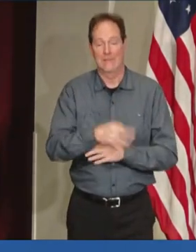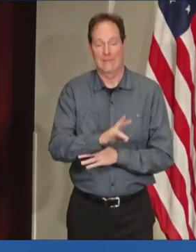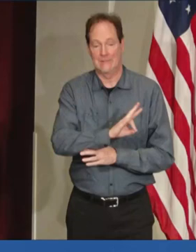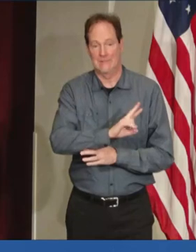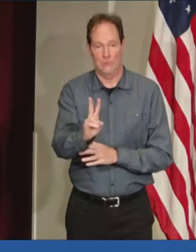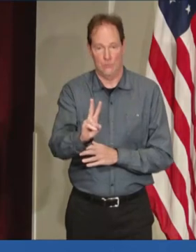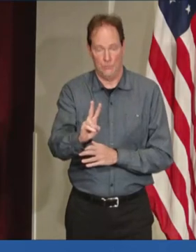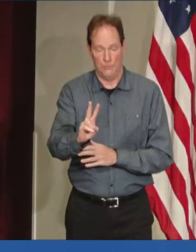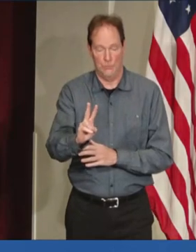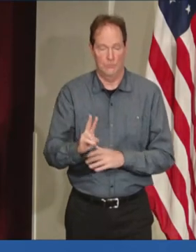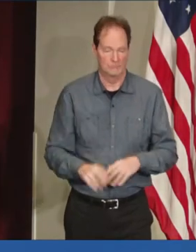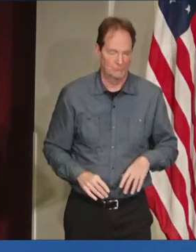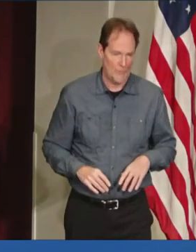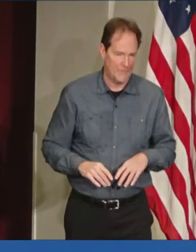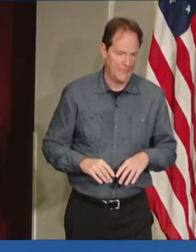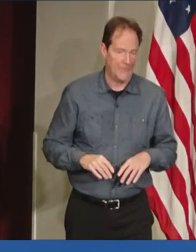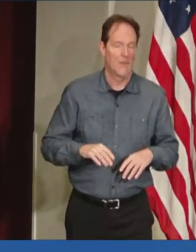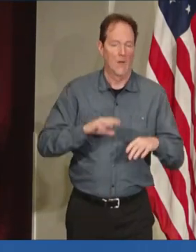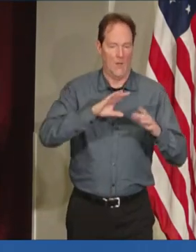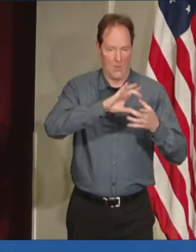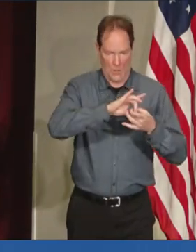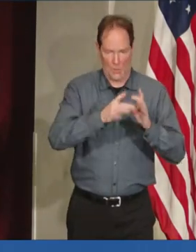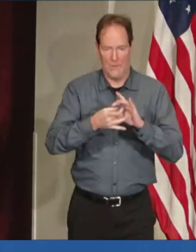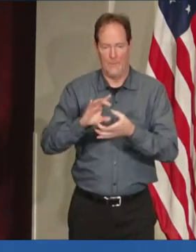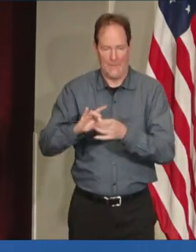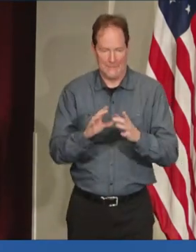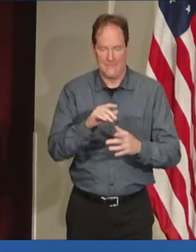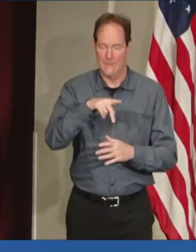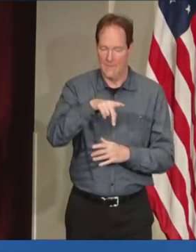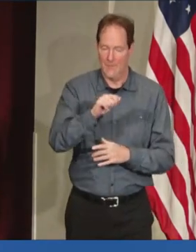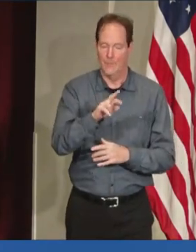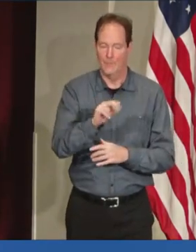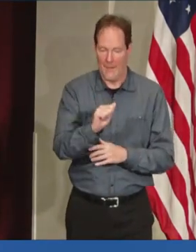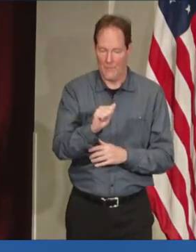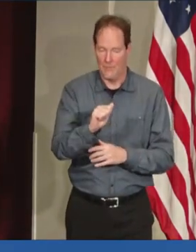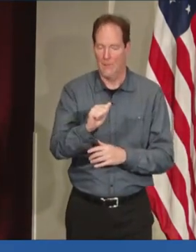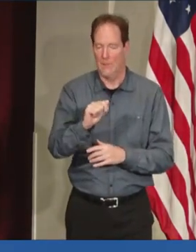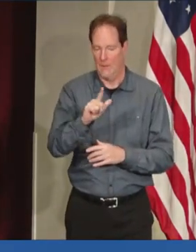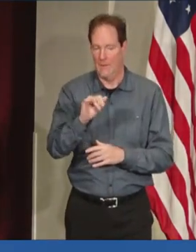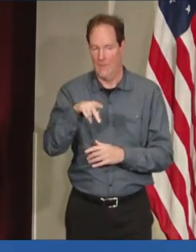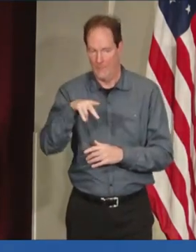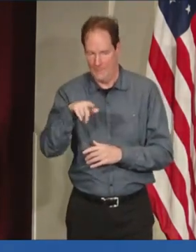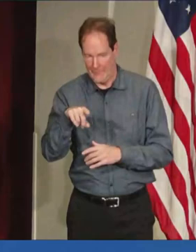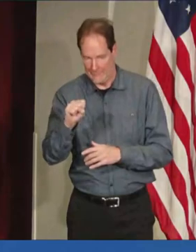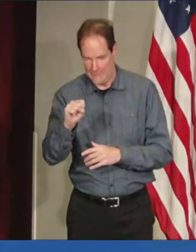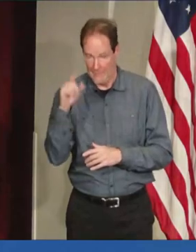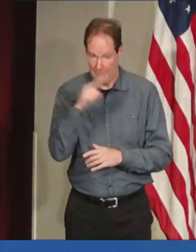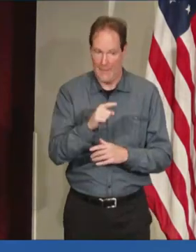1972 was the Olympics and the Paralympics in Germany. And